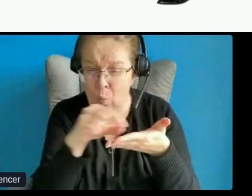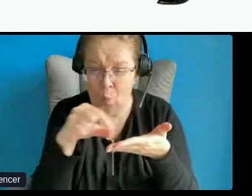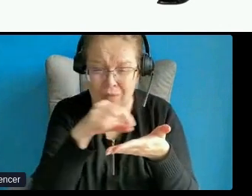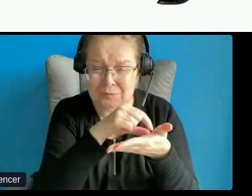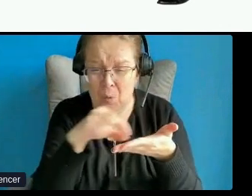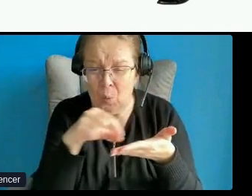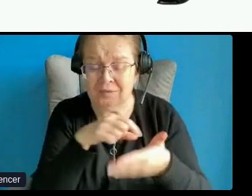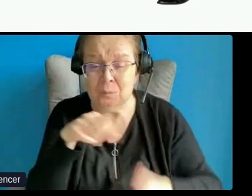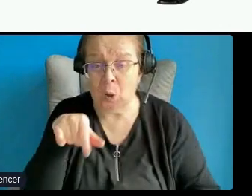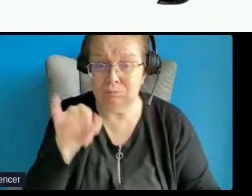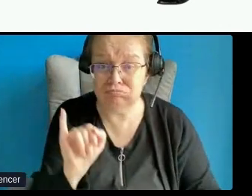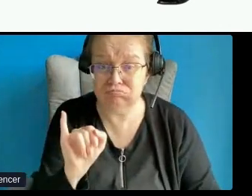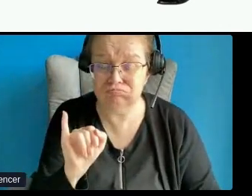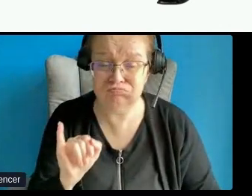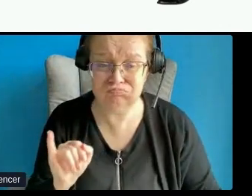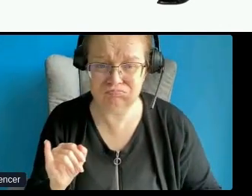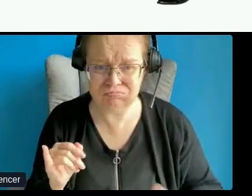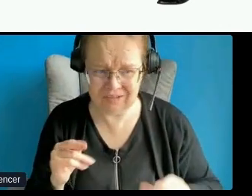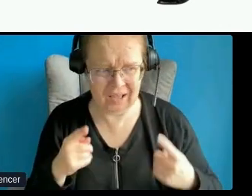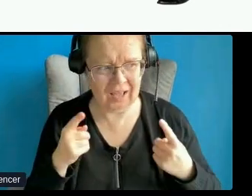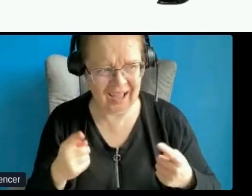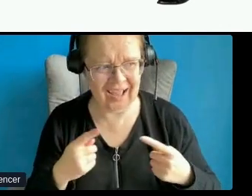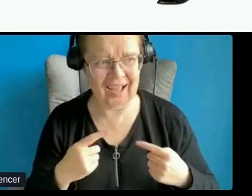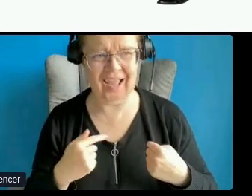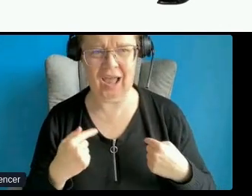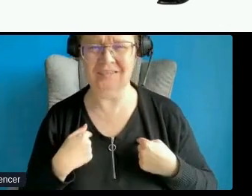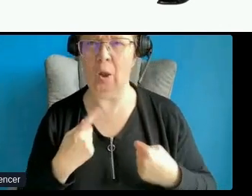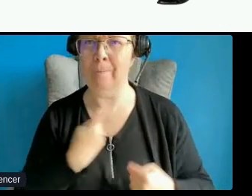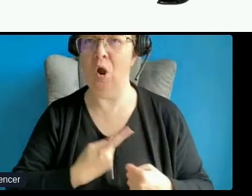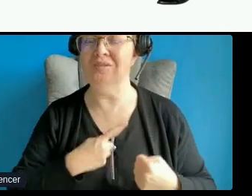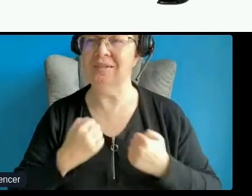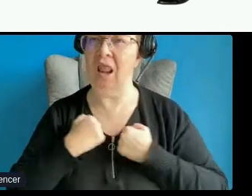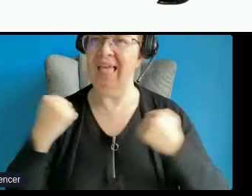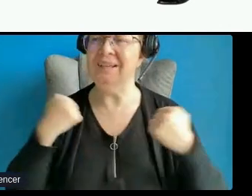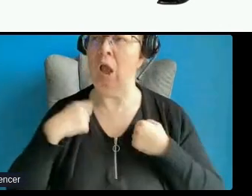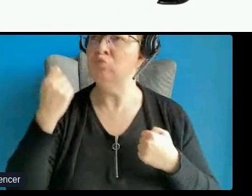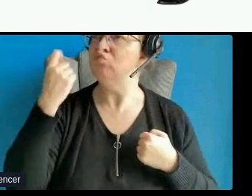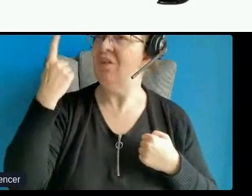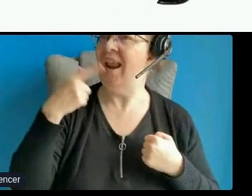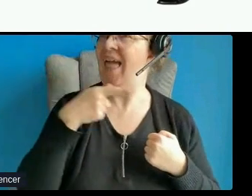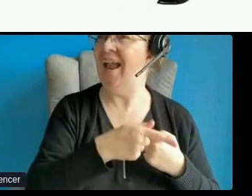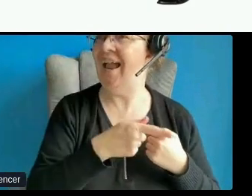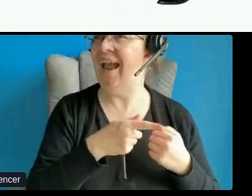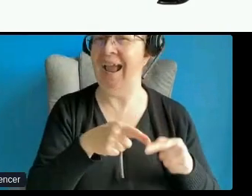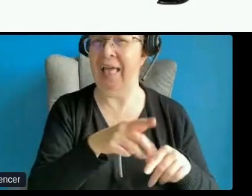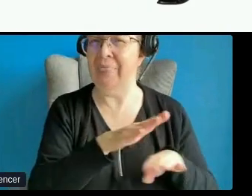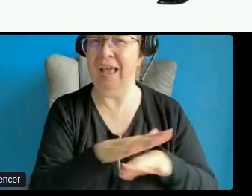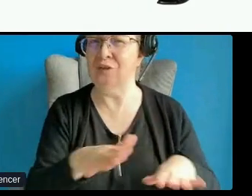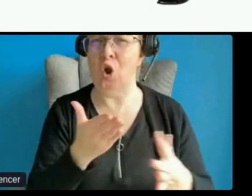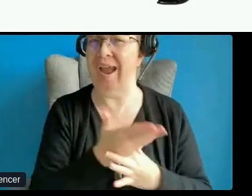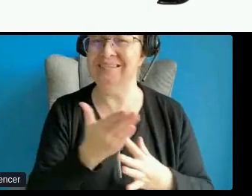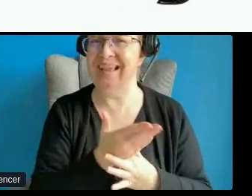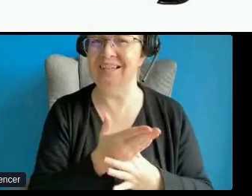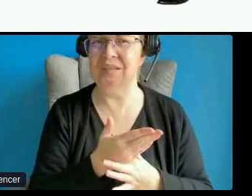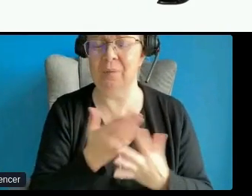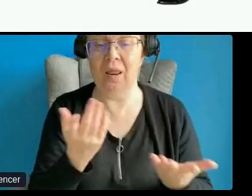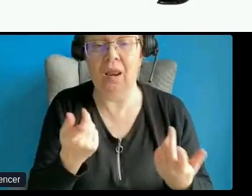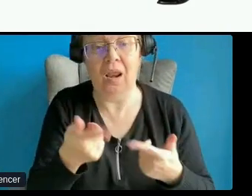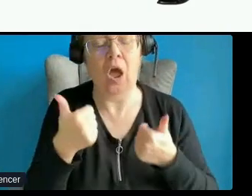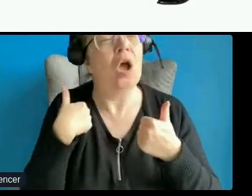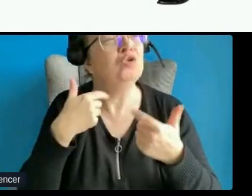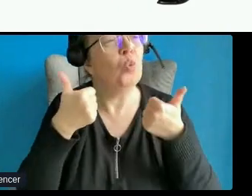actually, it's kind of a little bit more of that personal insight into the challenges of when stuff isn't done accessibly. And I did see a really good advert